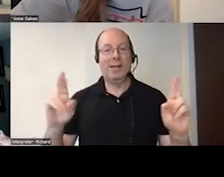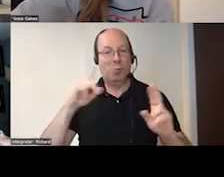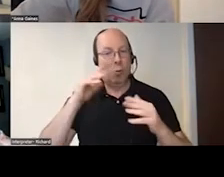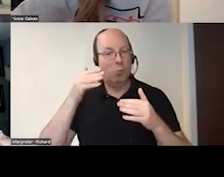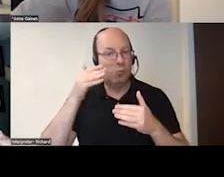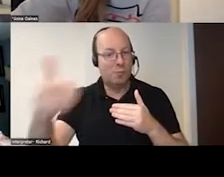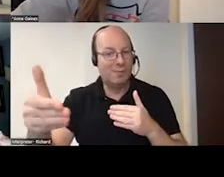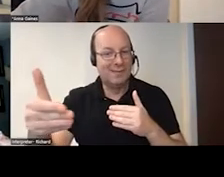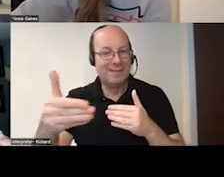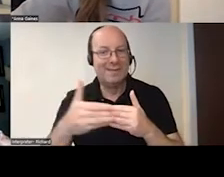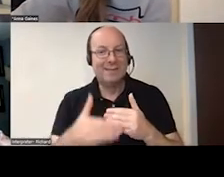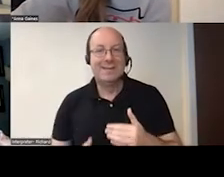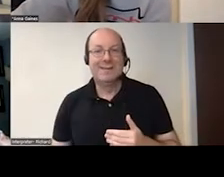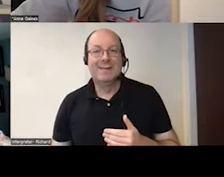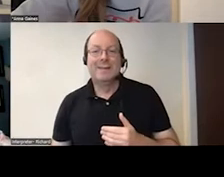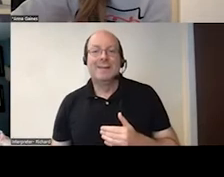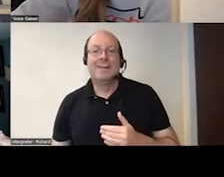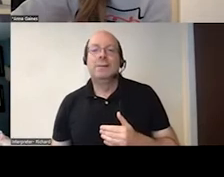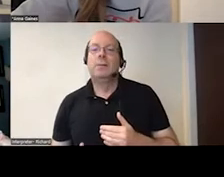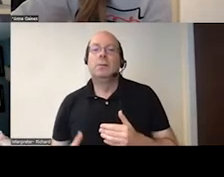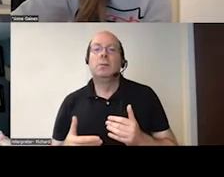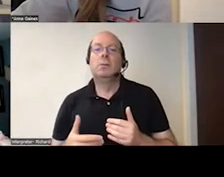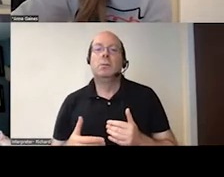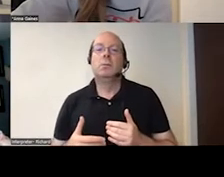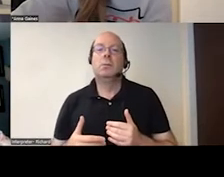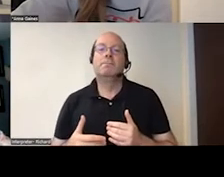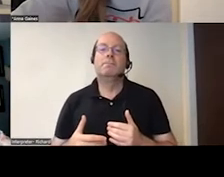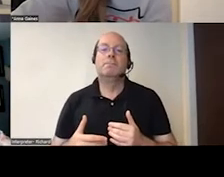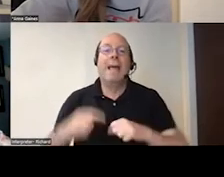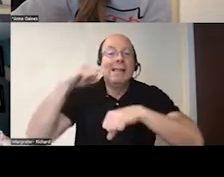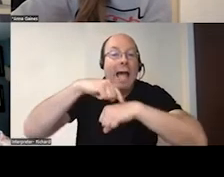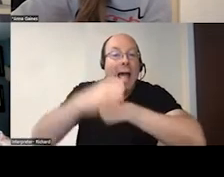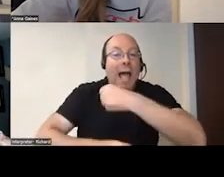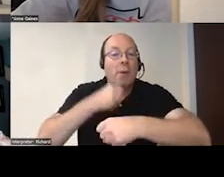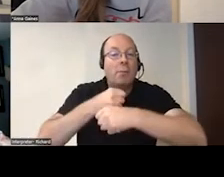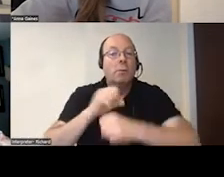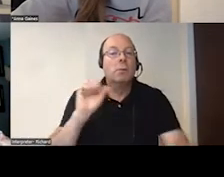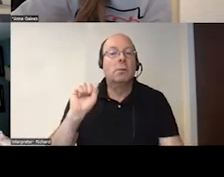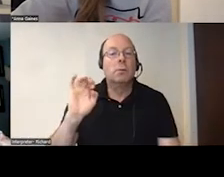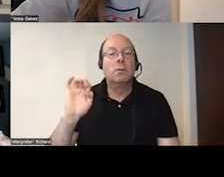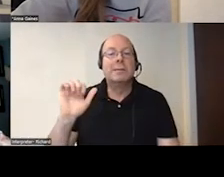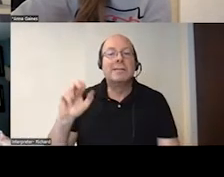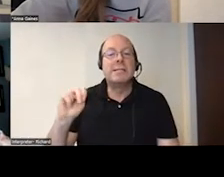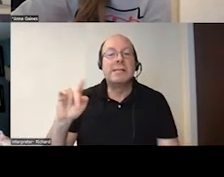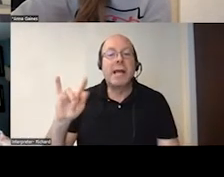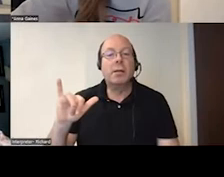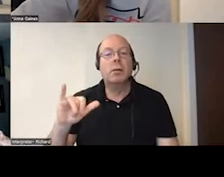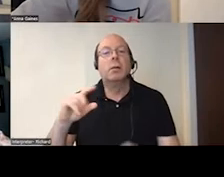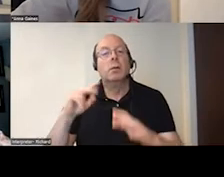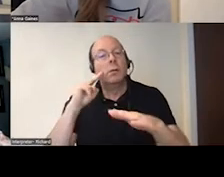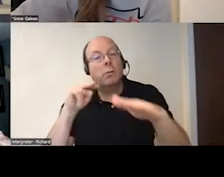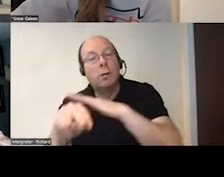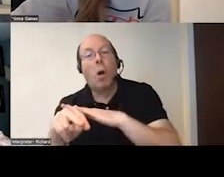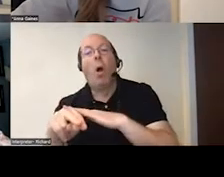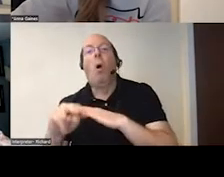yeah, not like when you have, like, again, that seasonality thing is so important. Knowing when your business is going to be the hottest